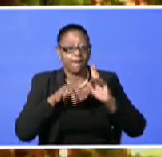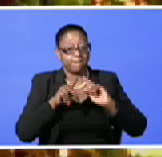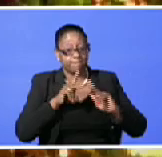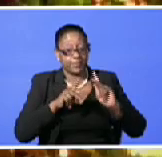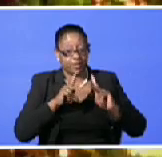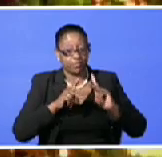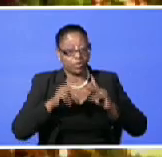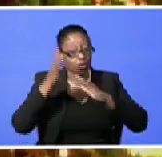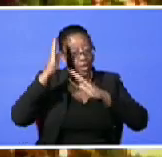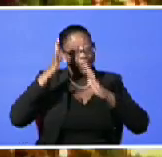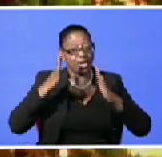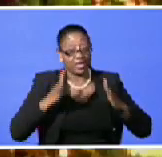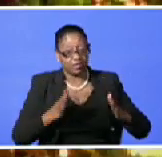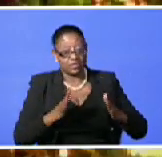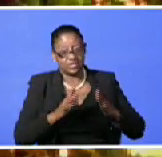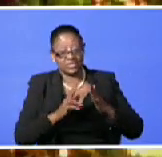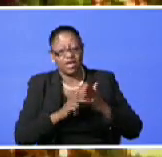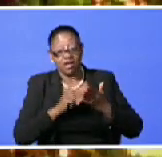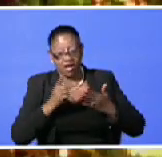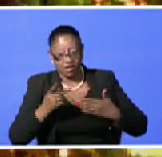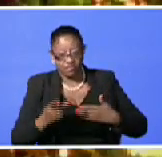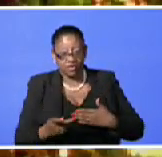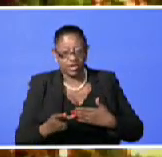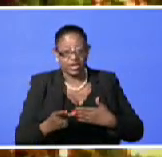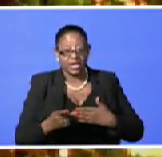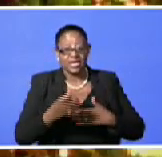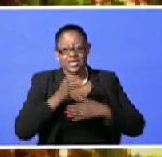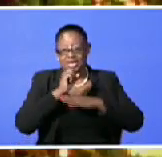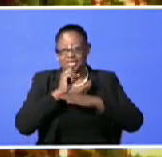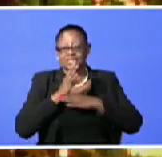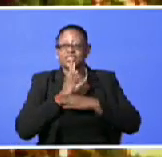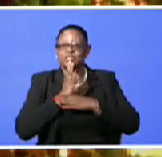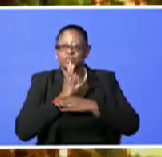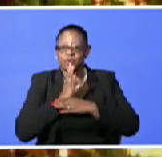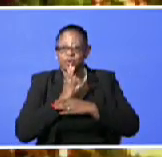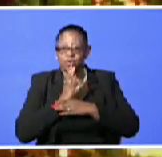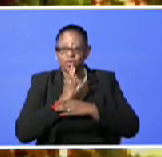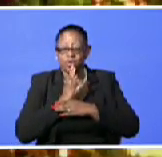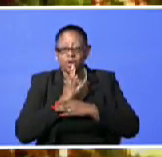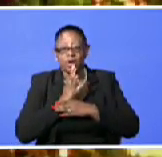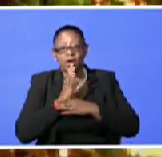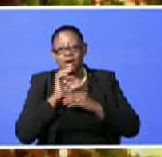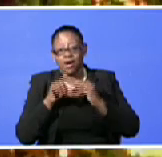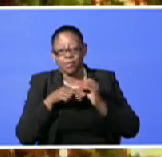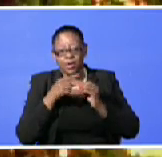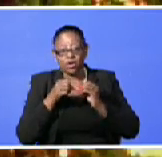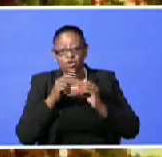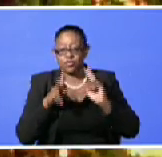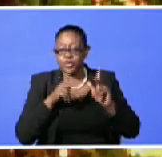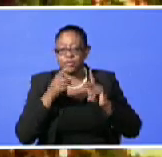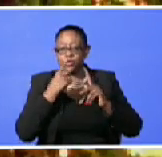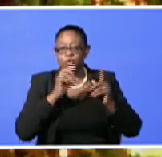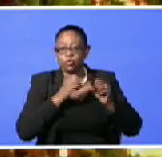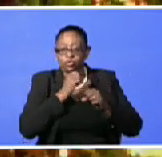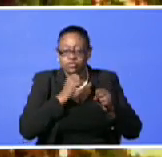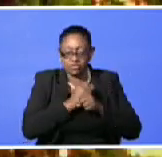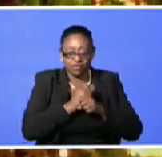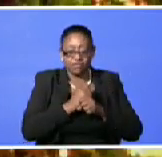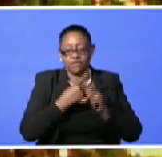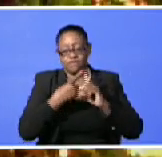fallen ill. Though we have often spoken about the number and cases of those who suffered from this